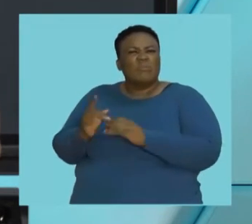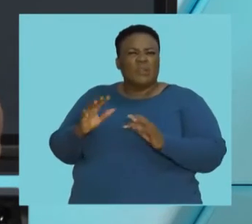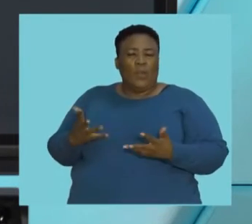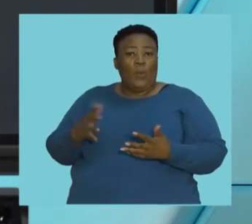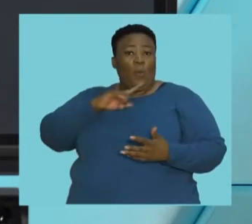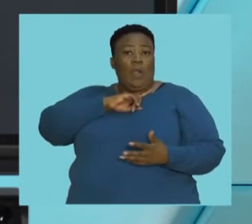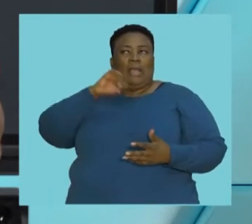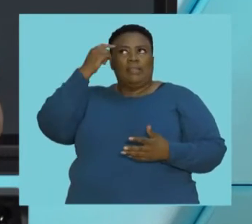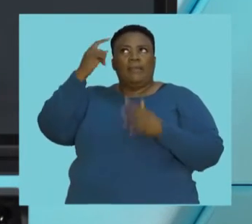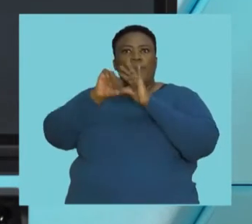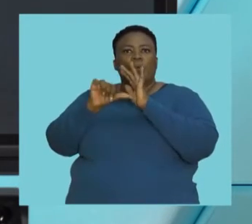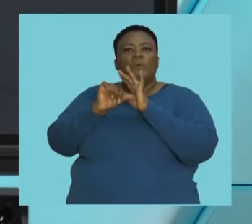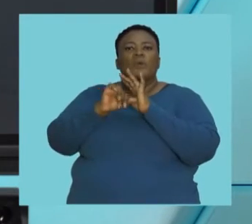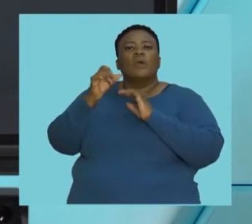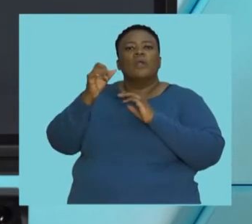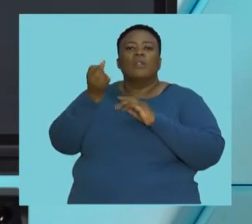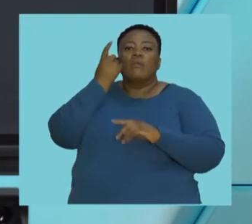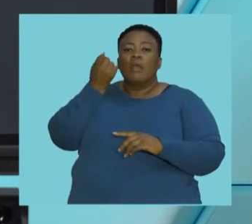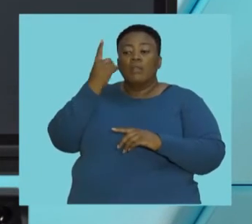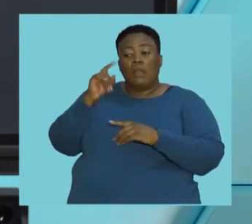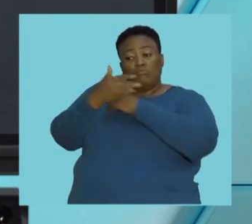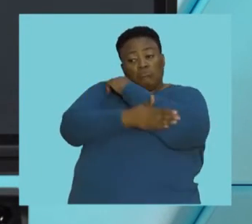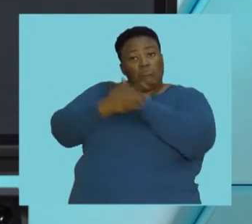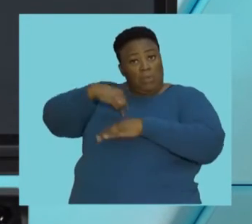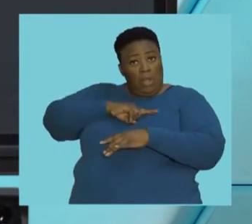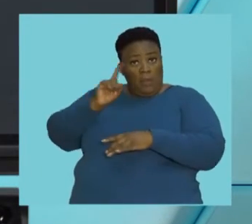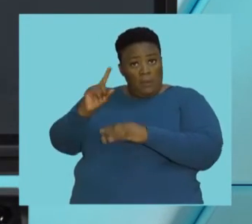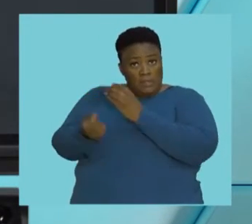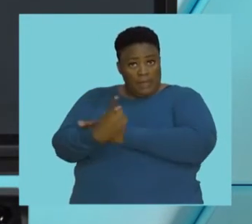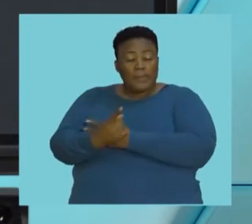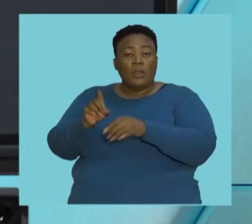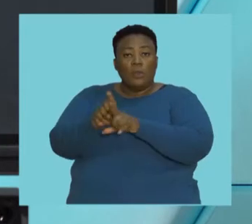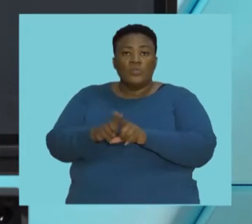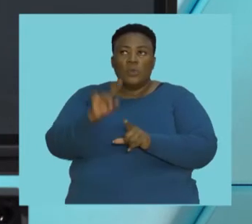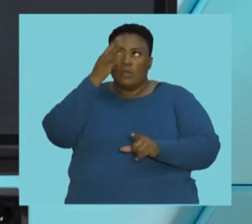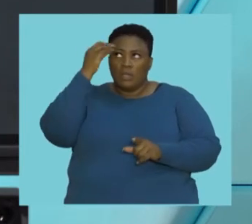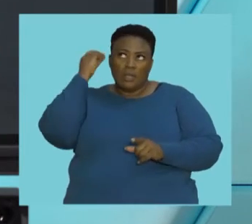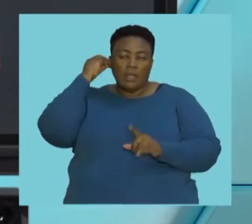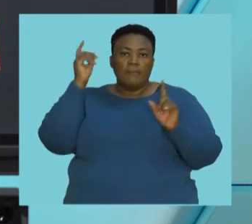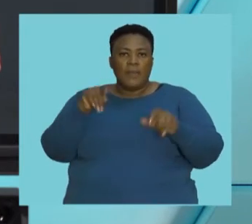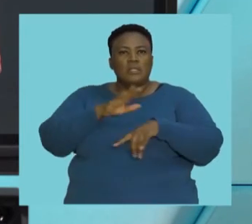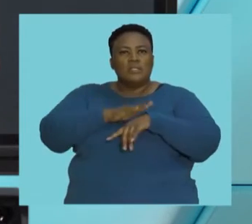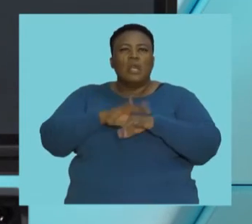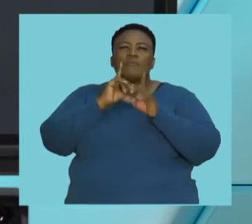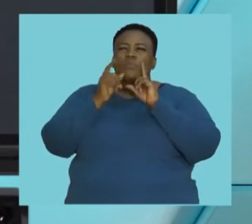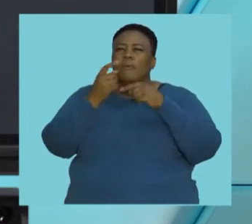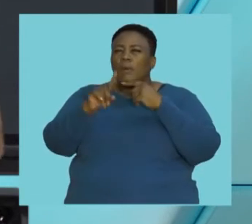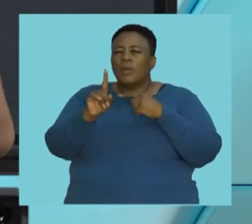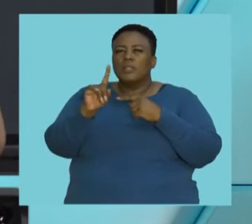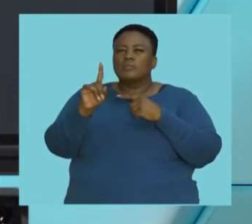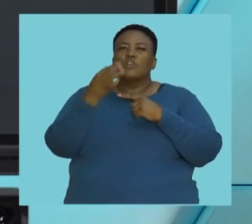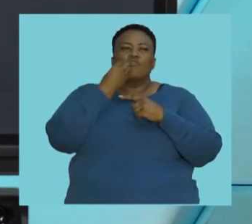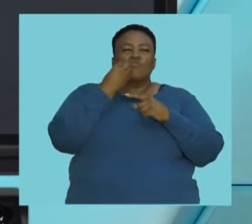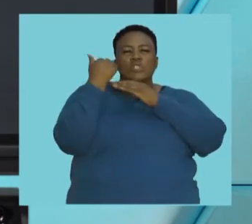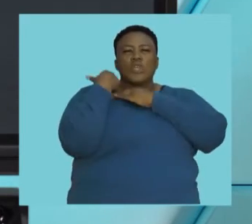context of what is happening in our country. And I think it's important that we consider these when we look at food security globally.